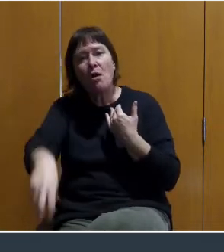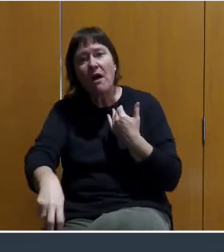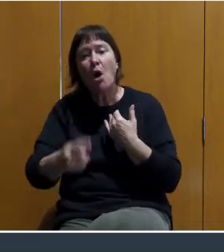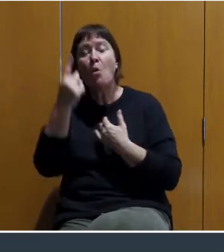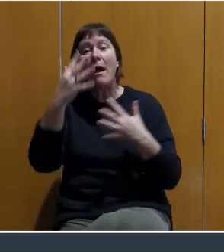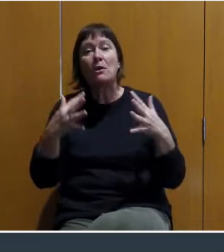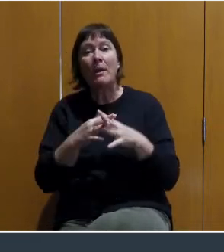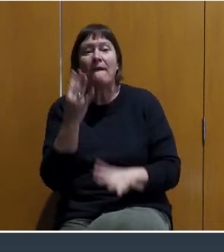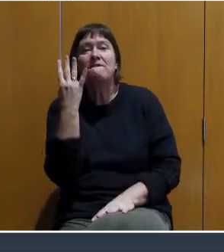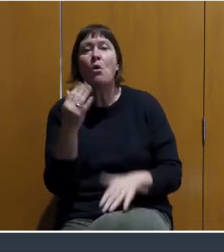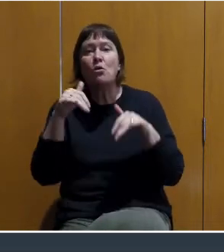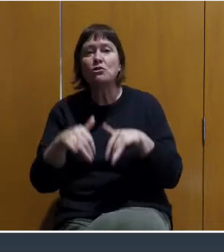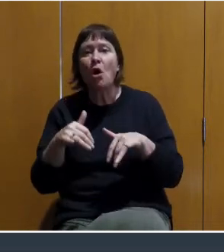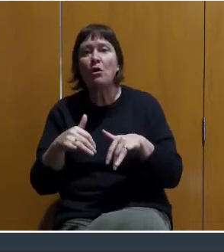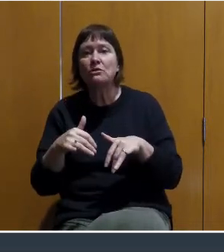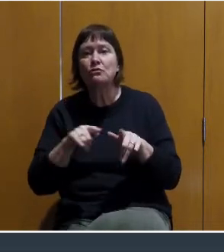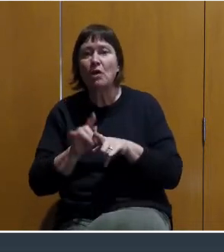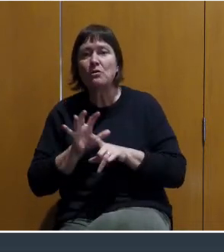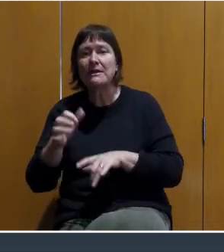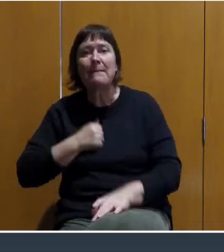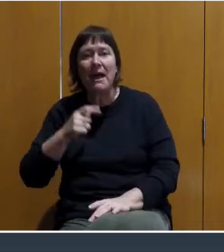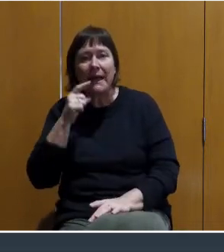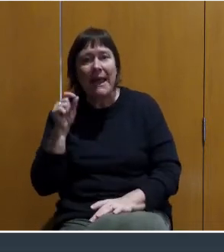4 dogs on my property attacking my cat.